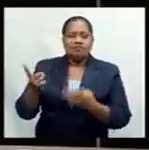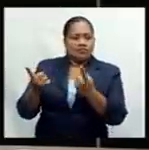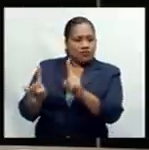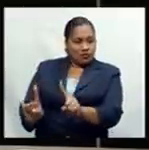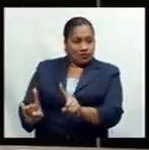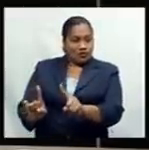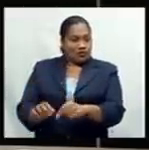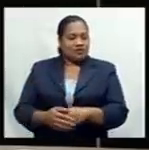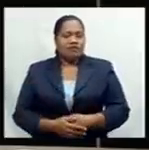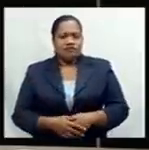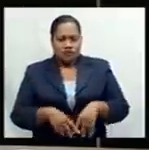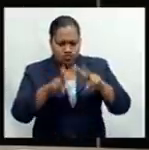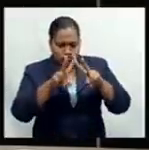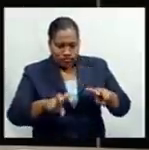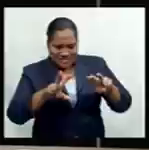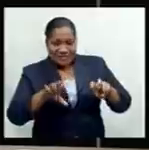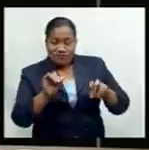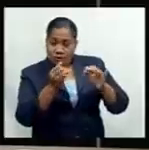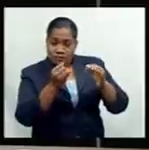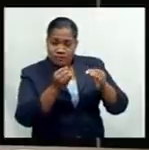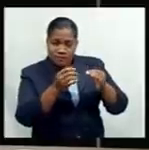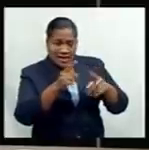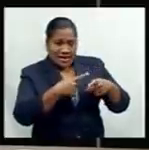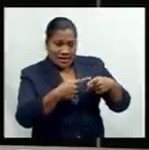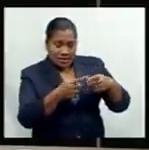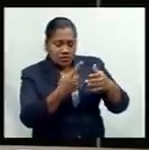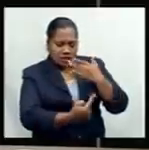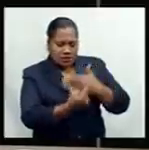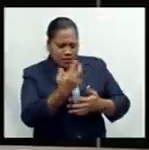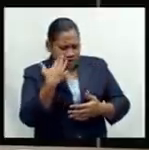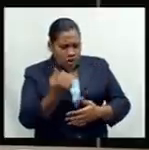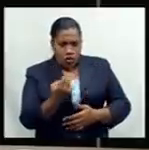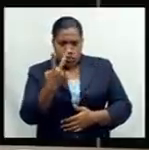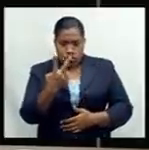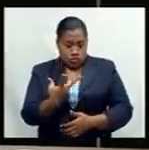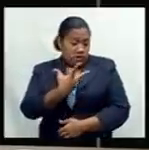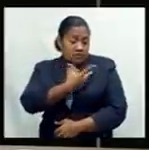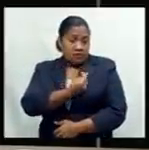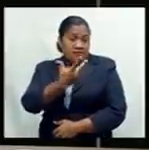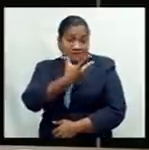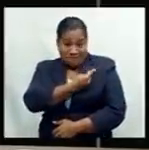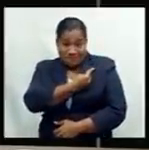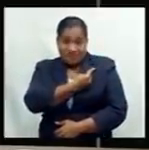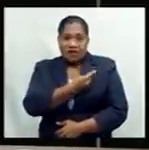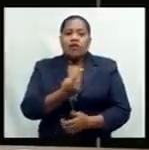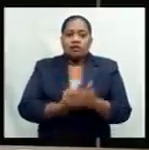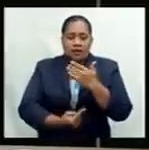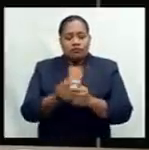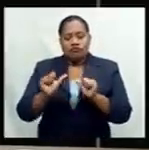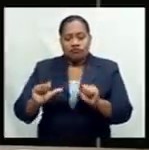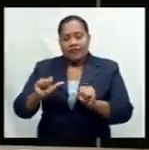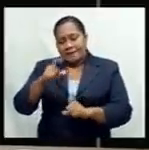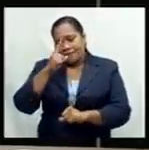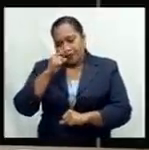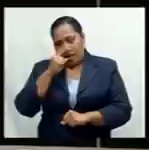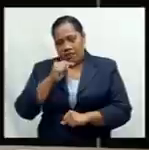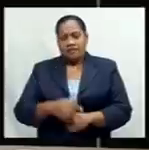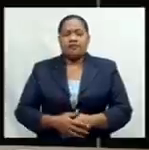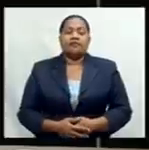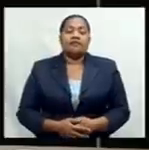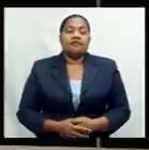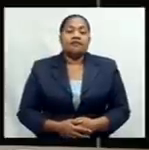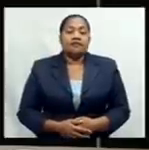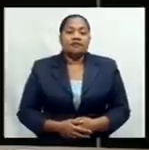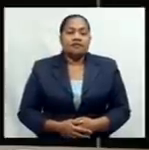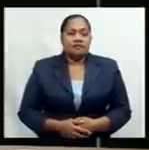have found that 2 doses of the AstraZeneca vaccine protects people more against the fast-spreading Delta strain found in most